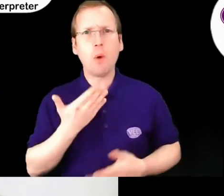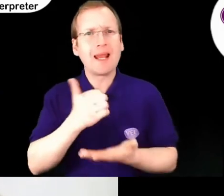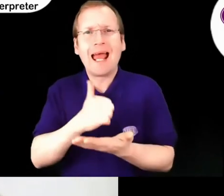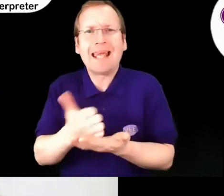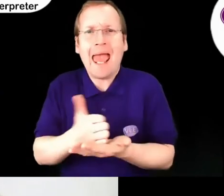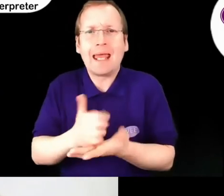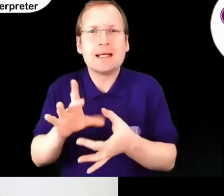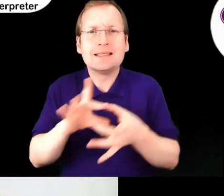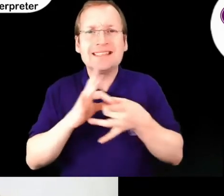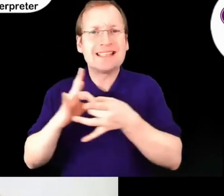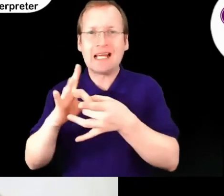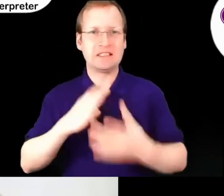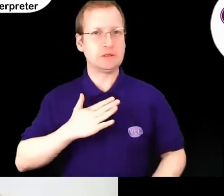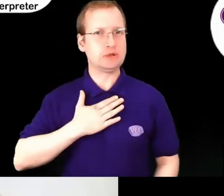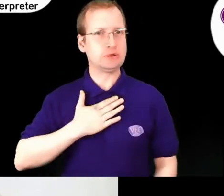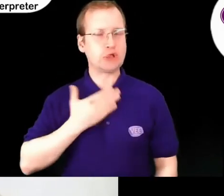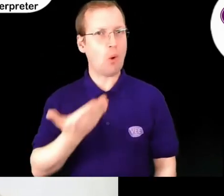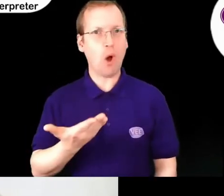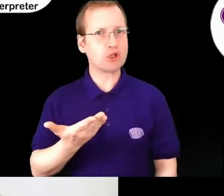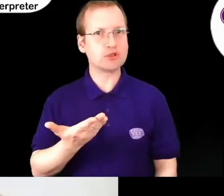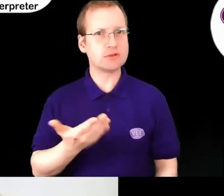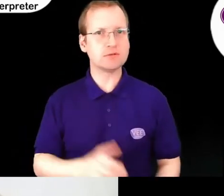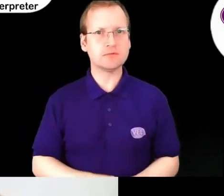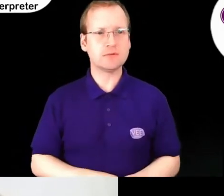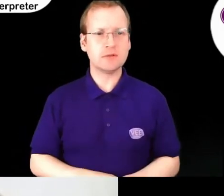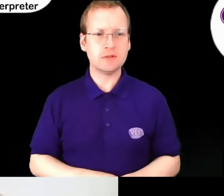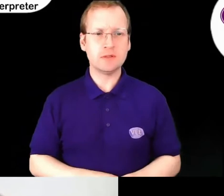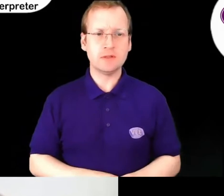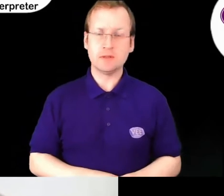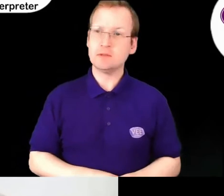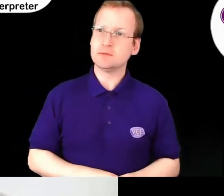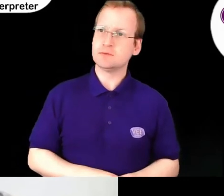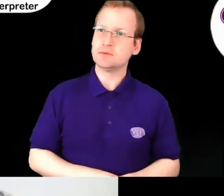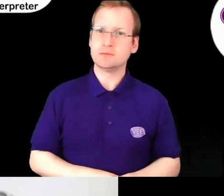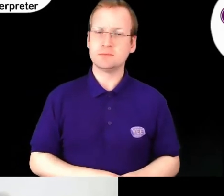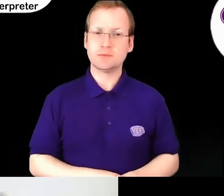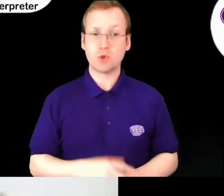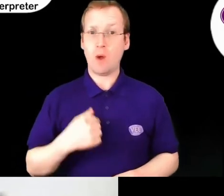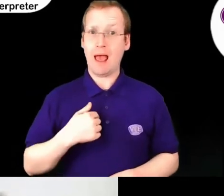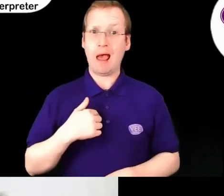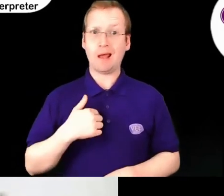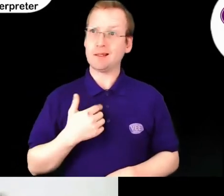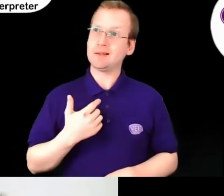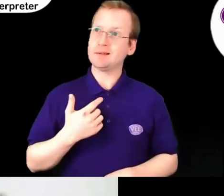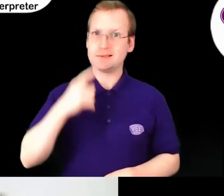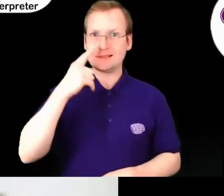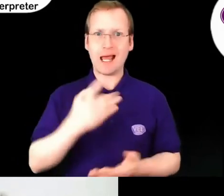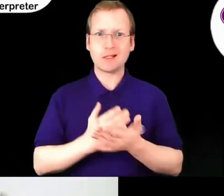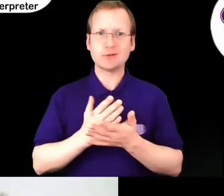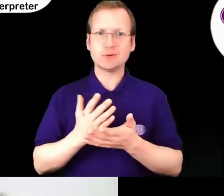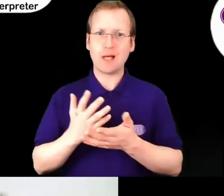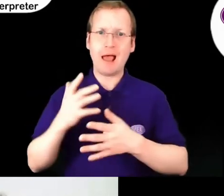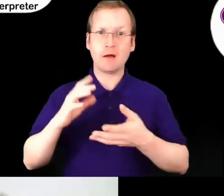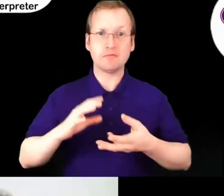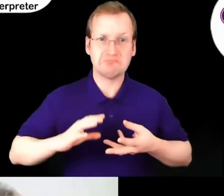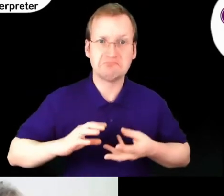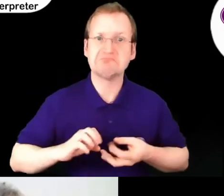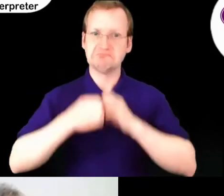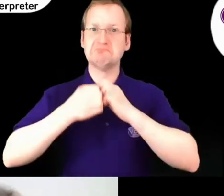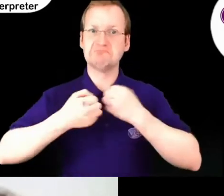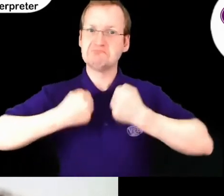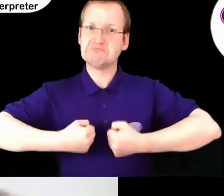university. And it would be very good if we had one. So I set about bringing one into creation and